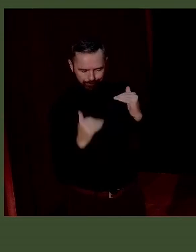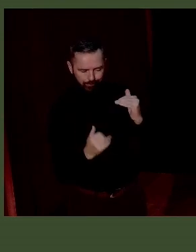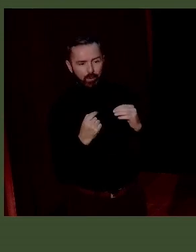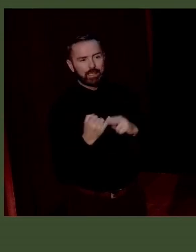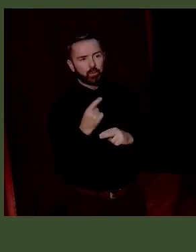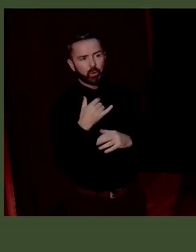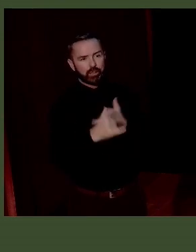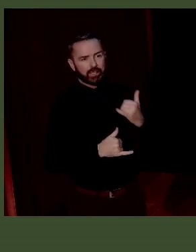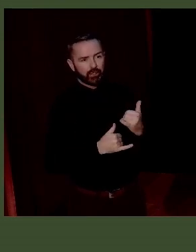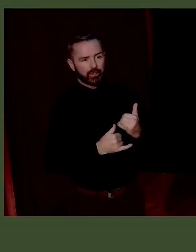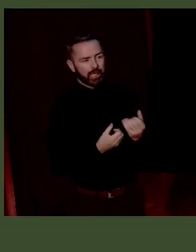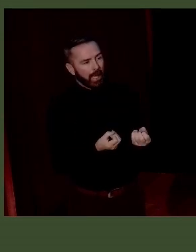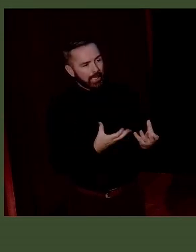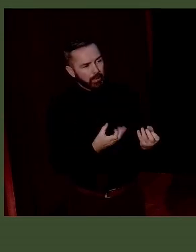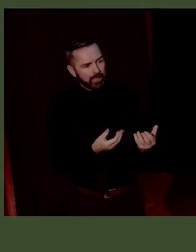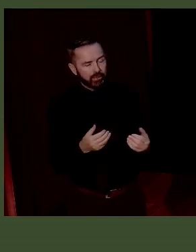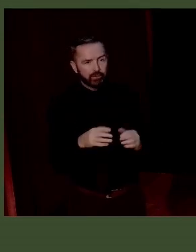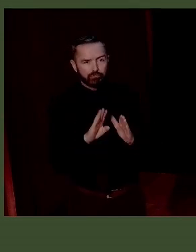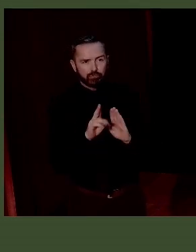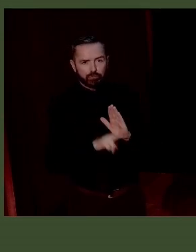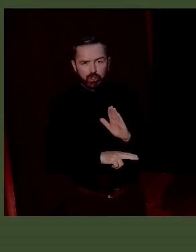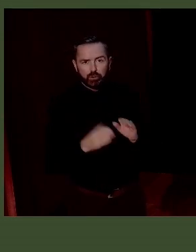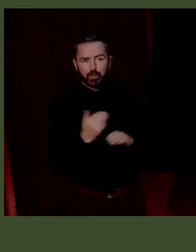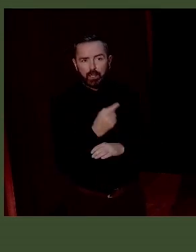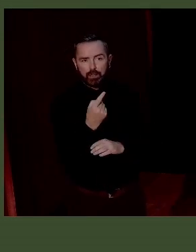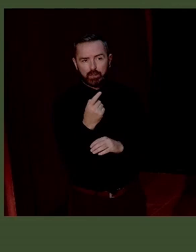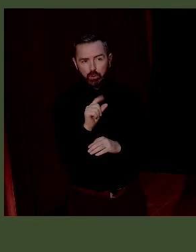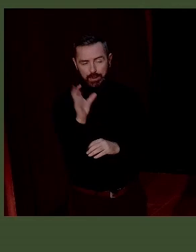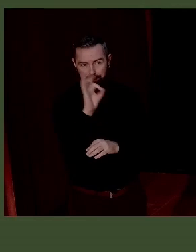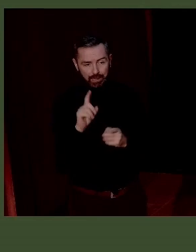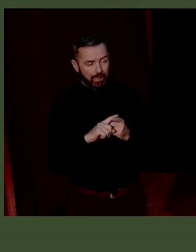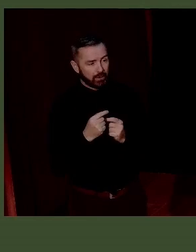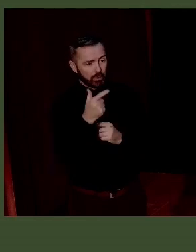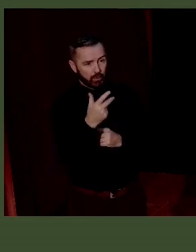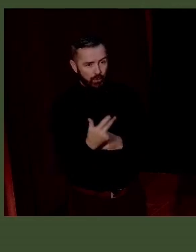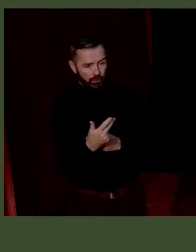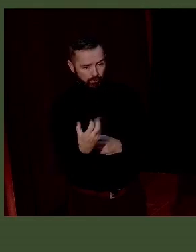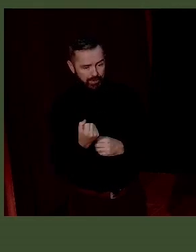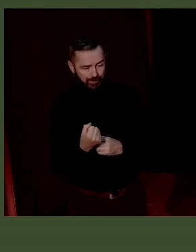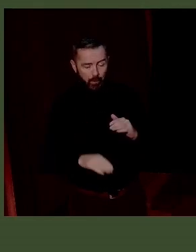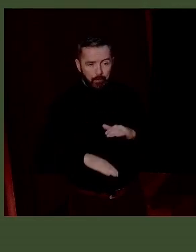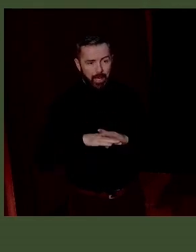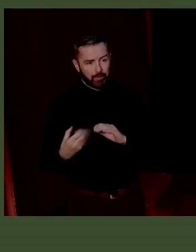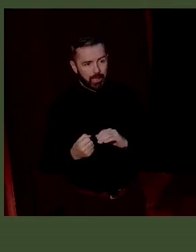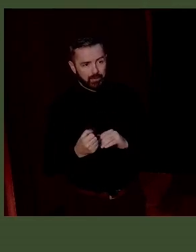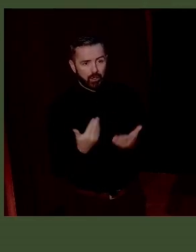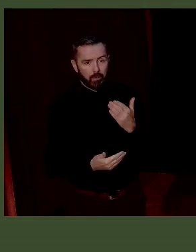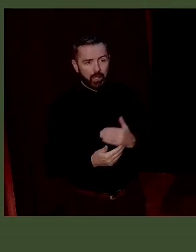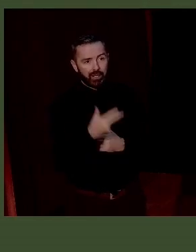1 year. Expenditure fell by almost 20%. And only two-thirds got the maximum pension compared with three-quarters